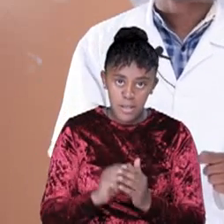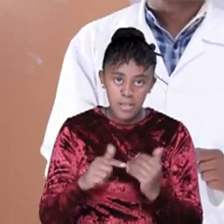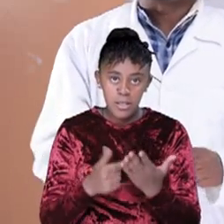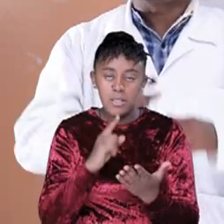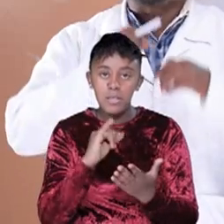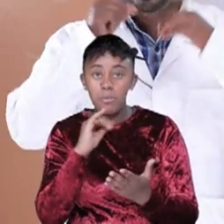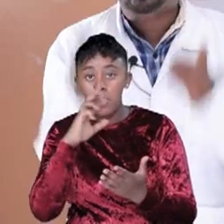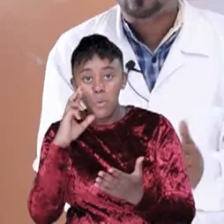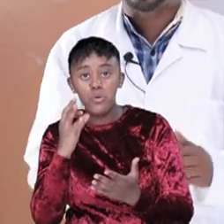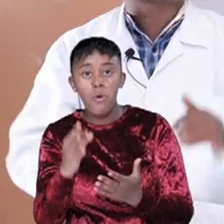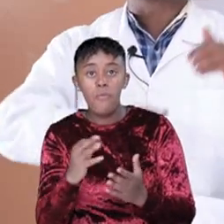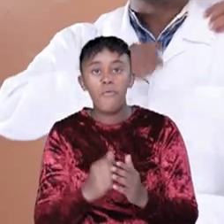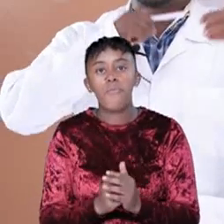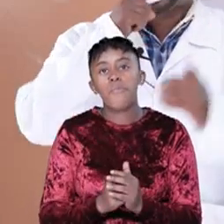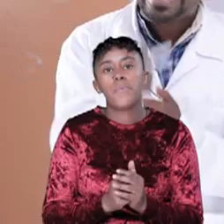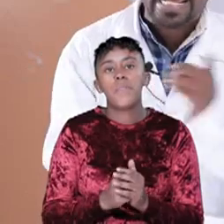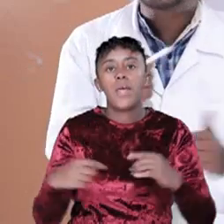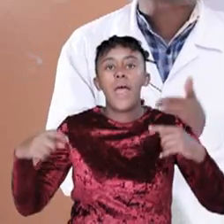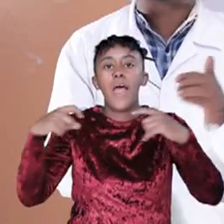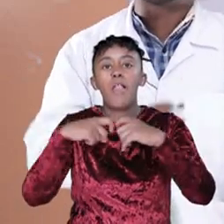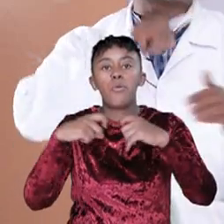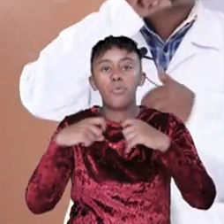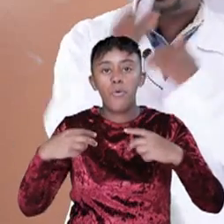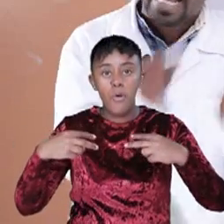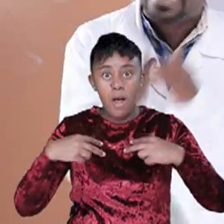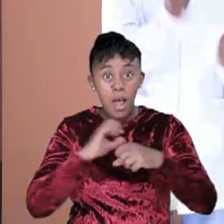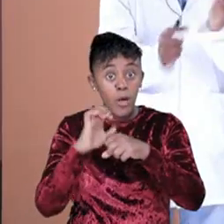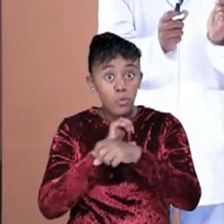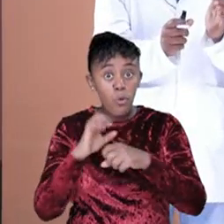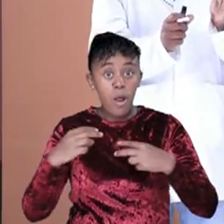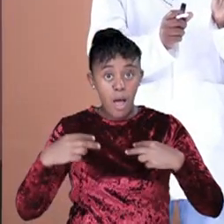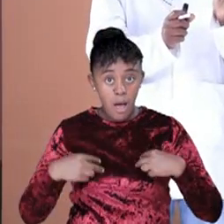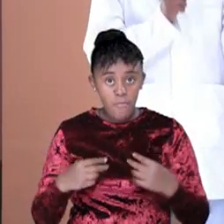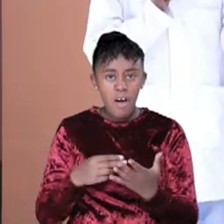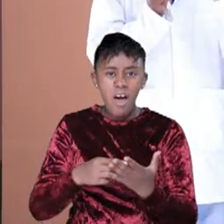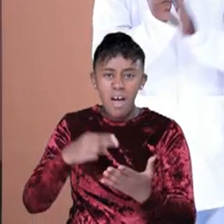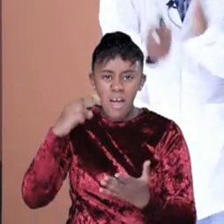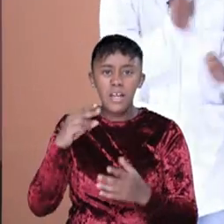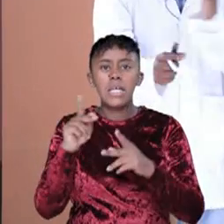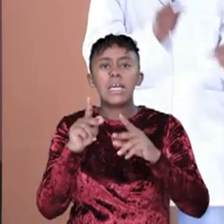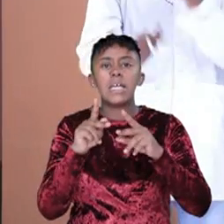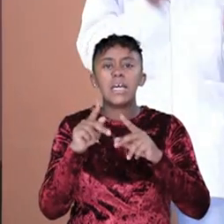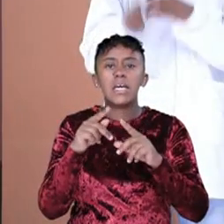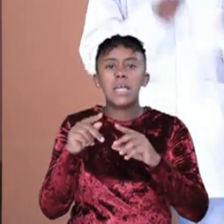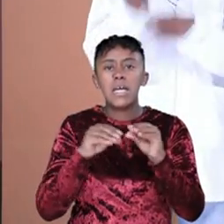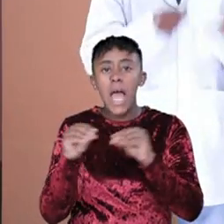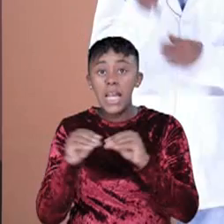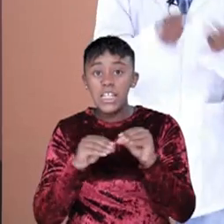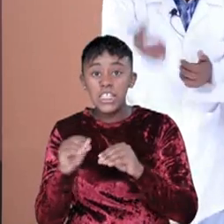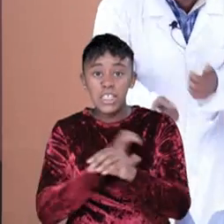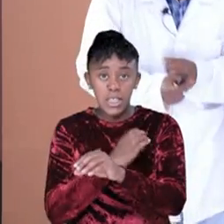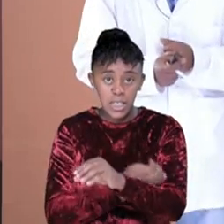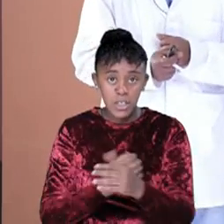of electron have highly energy, have highly kinetic energy. They collide each other while